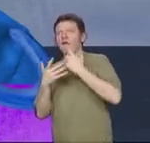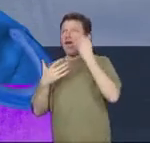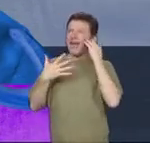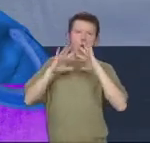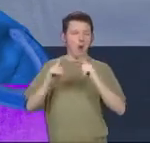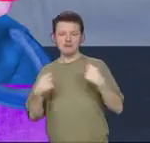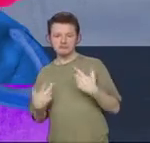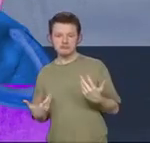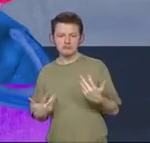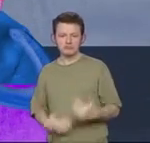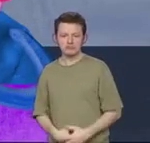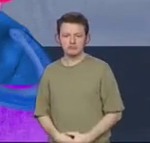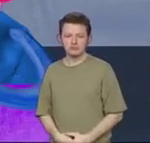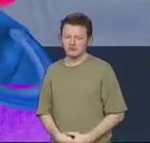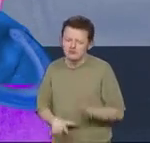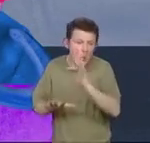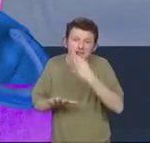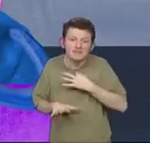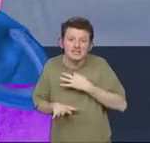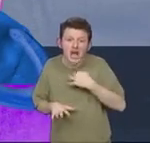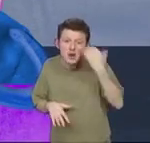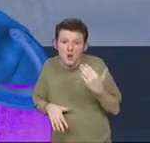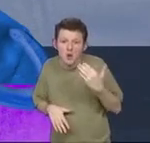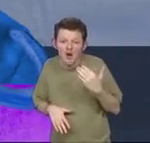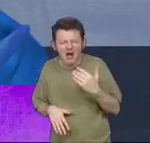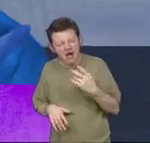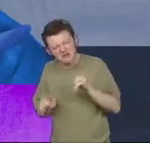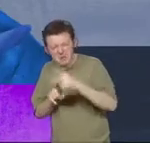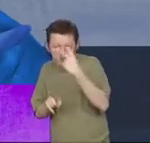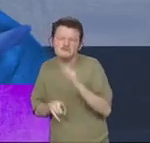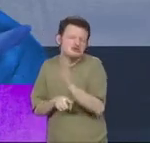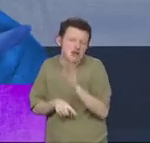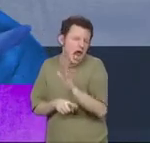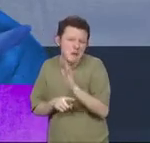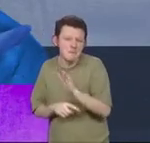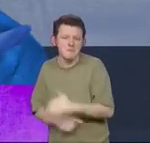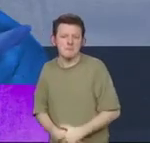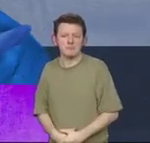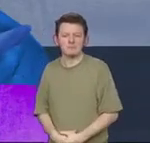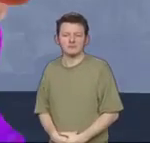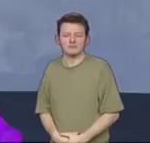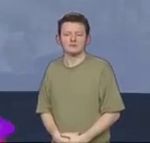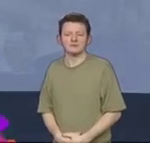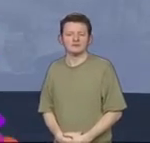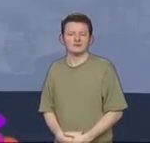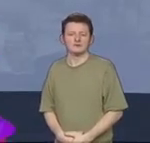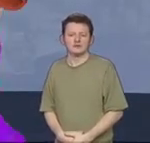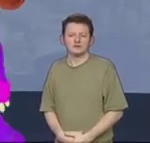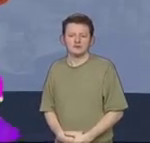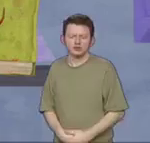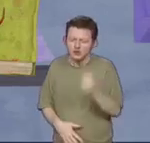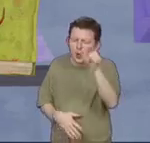What? Don't ask me. I don't know, said old Mr. Grumble. Do you know,